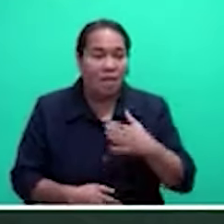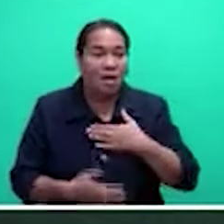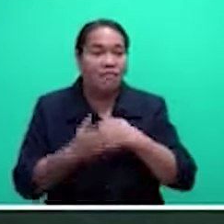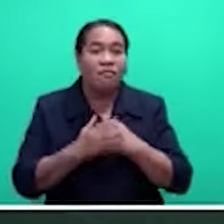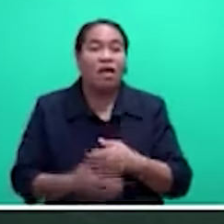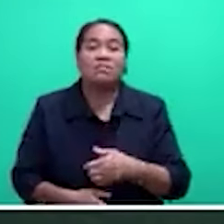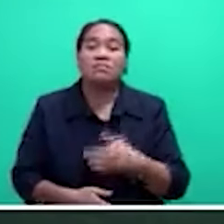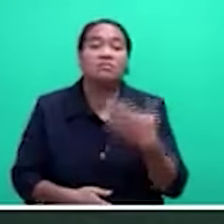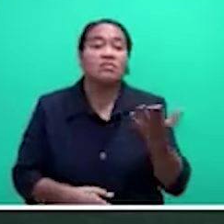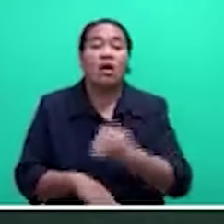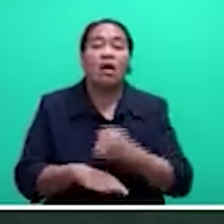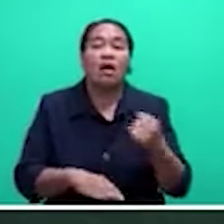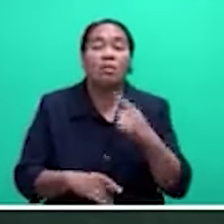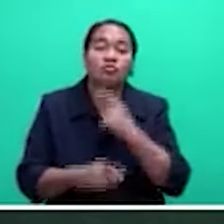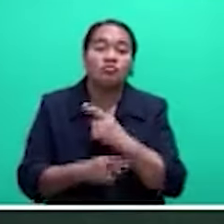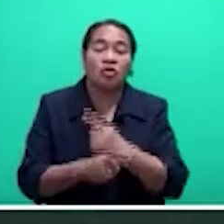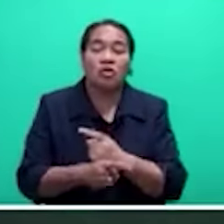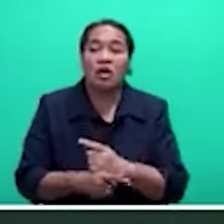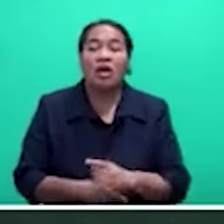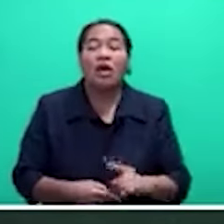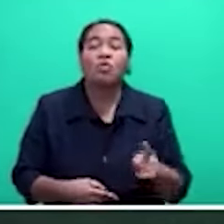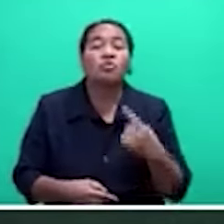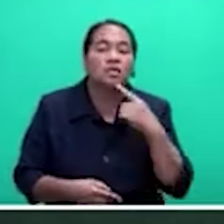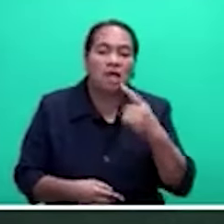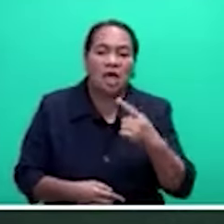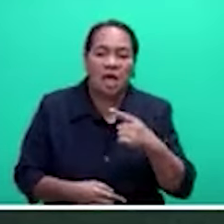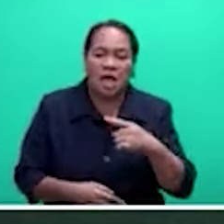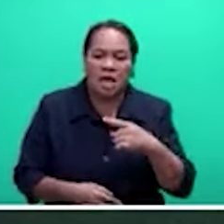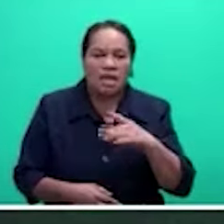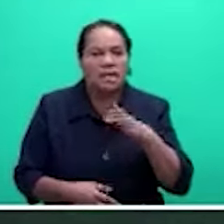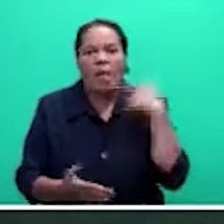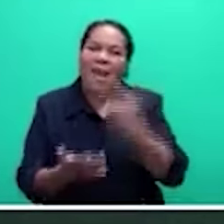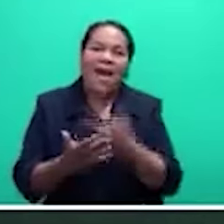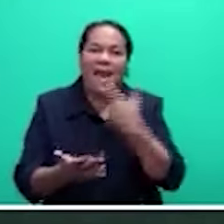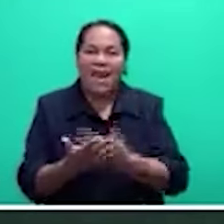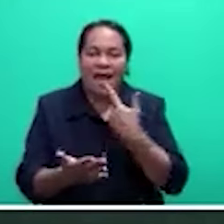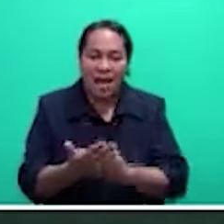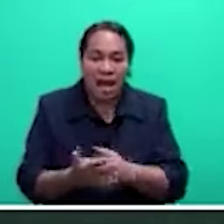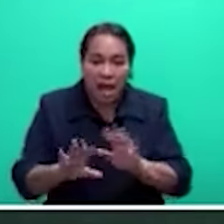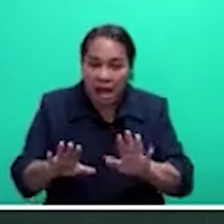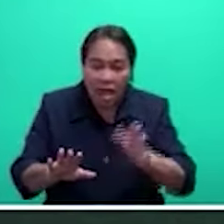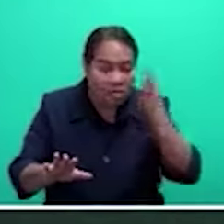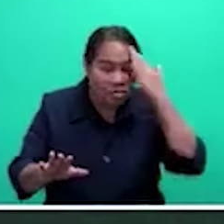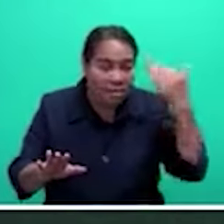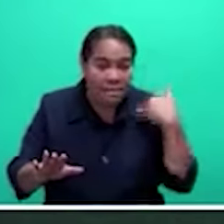was speaking, Professor Prasad was saying lies, lies. Let me remind him